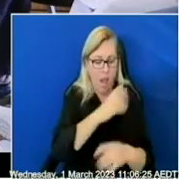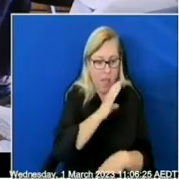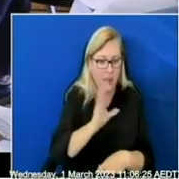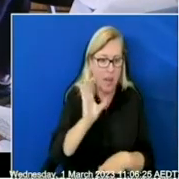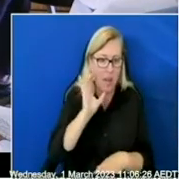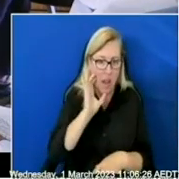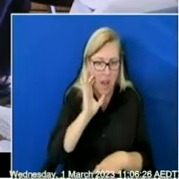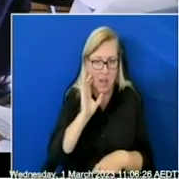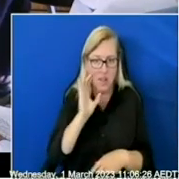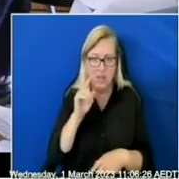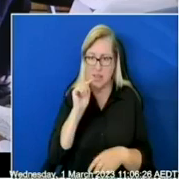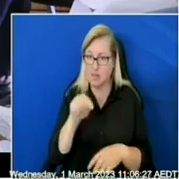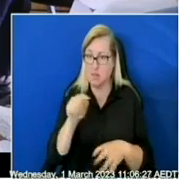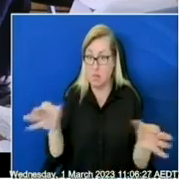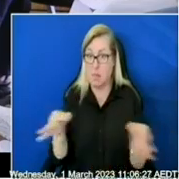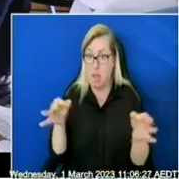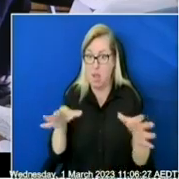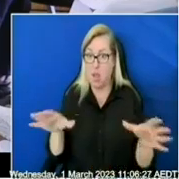that's how